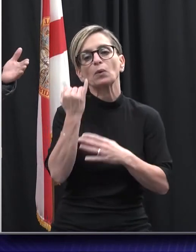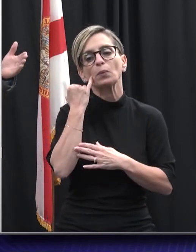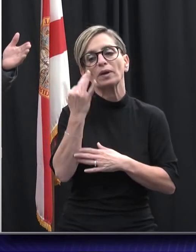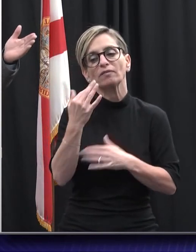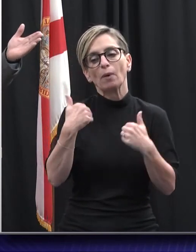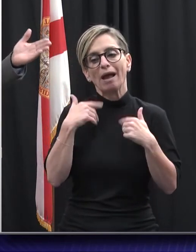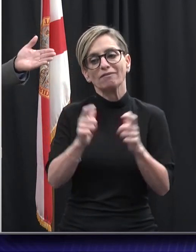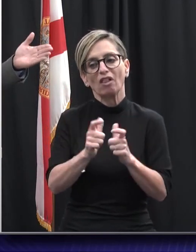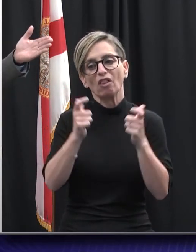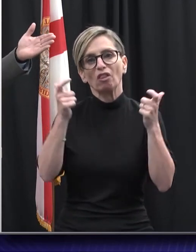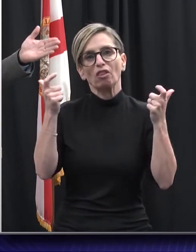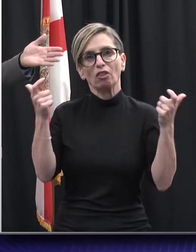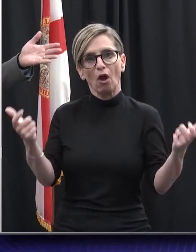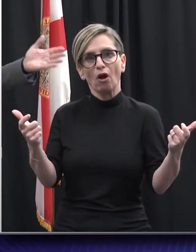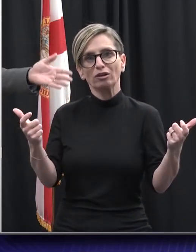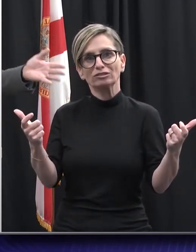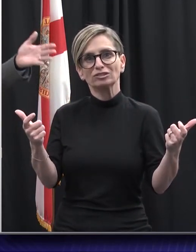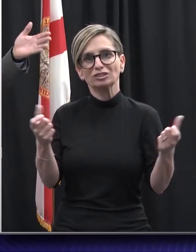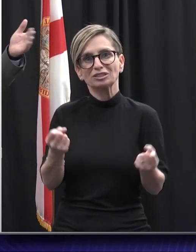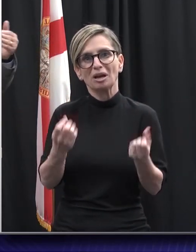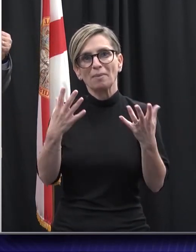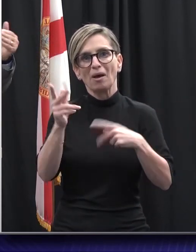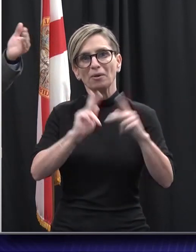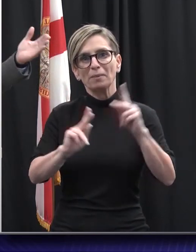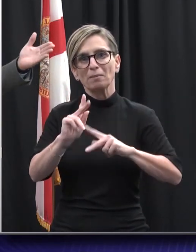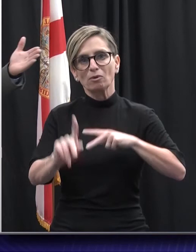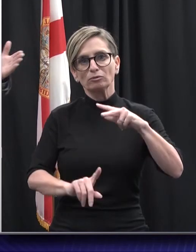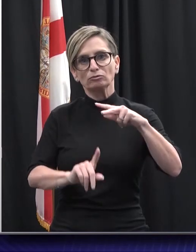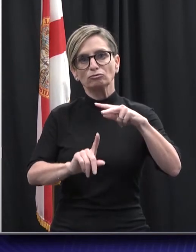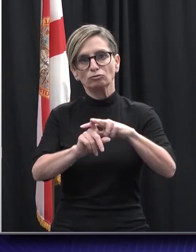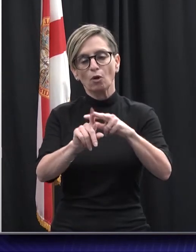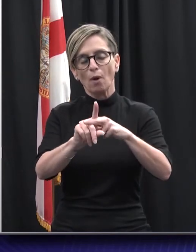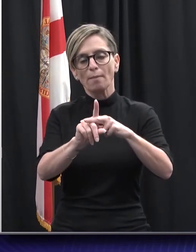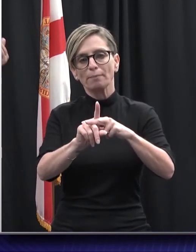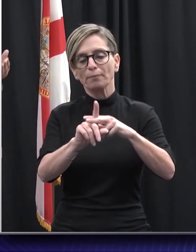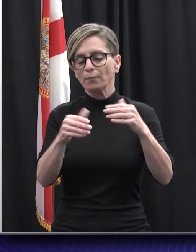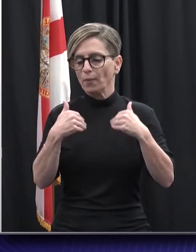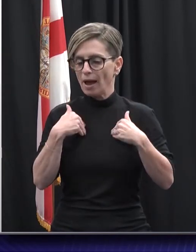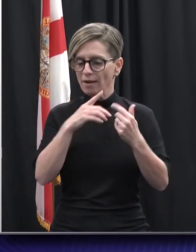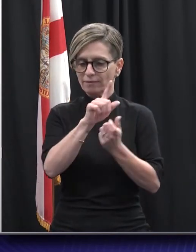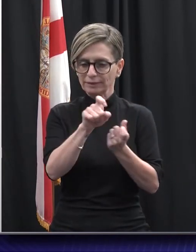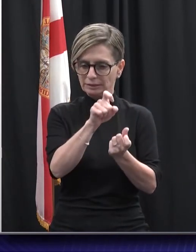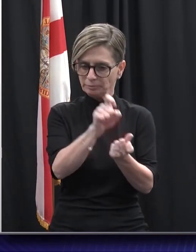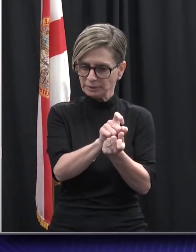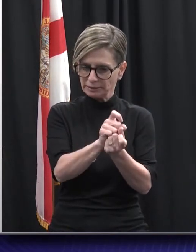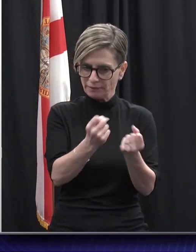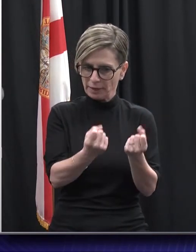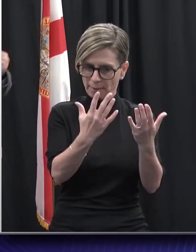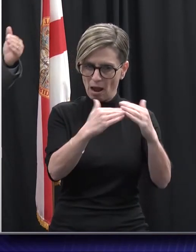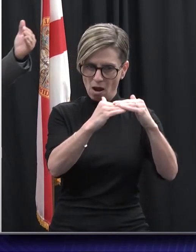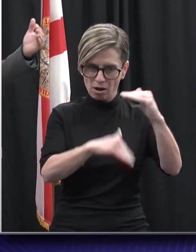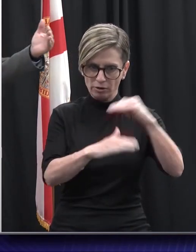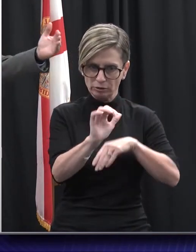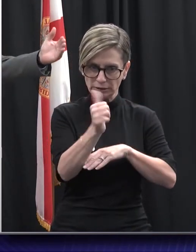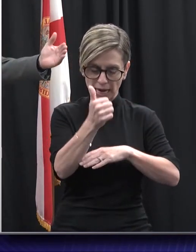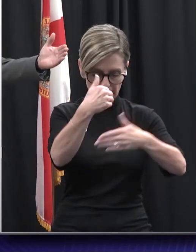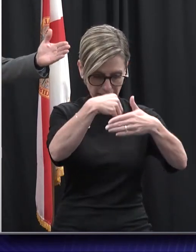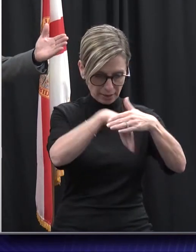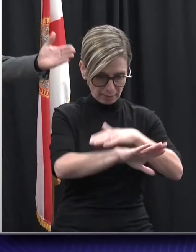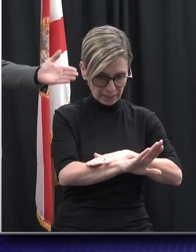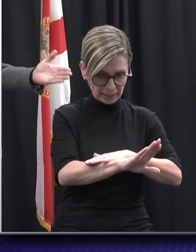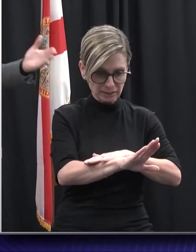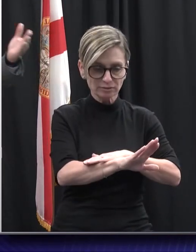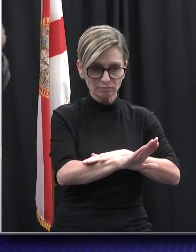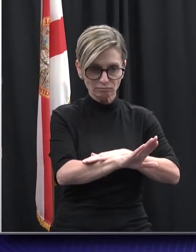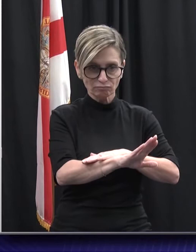comfortable in having. We have protocols in place where we will have a certain number come in. They will be able to share their piece, and then we will have them